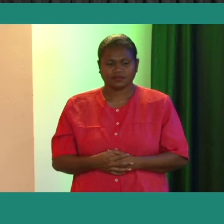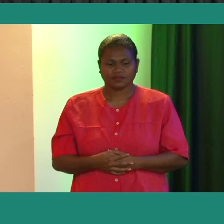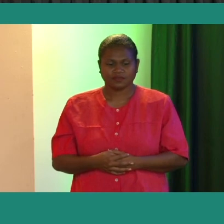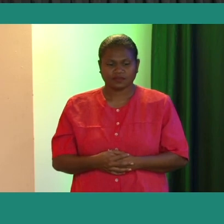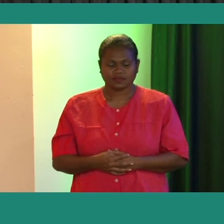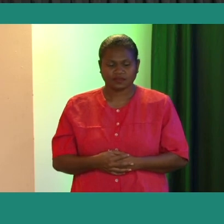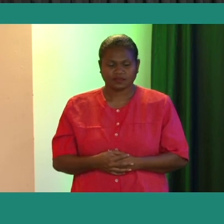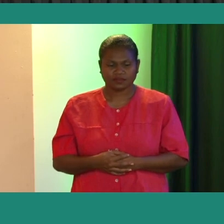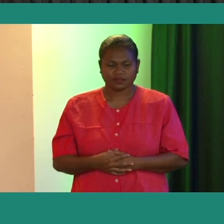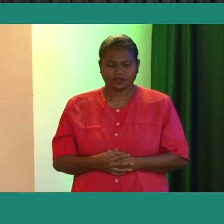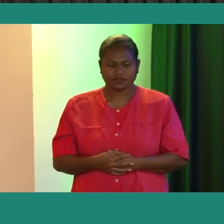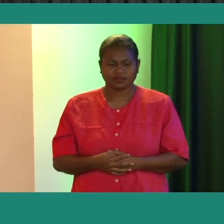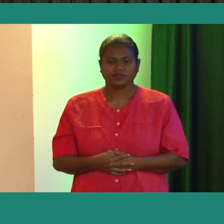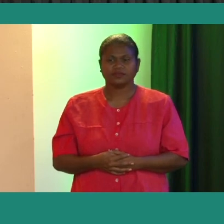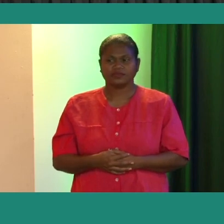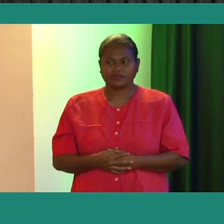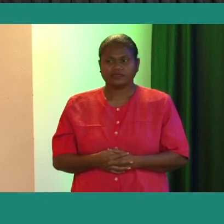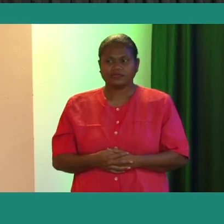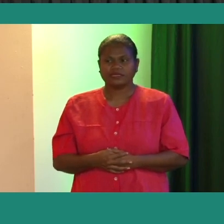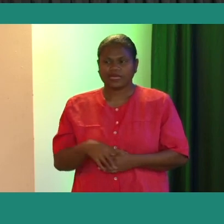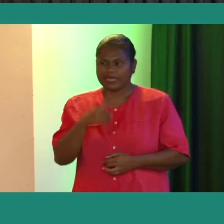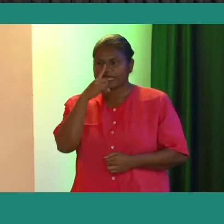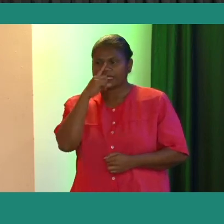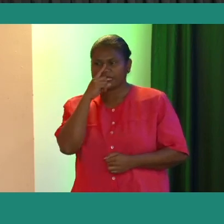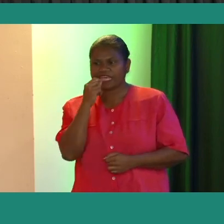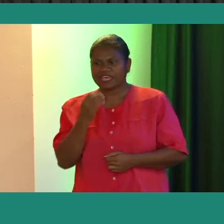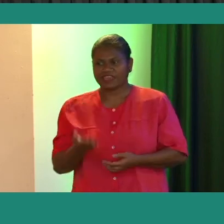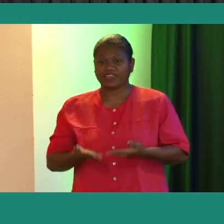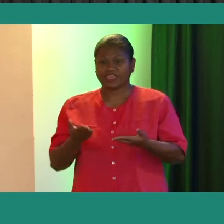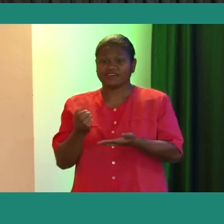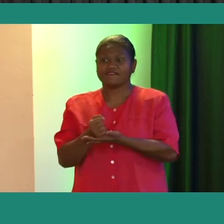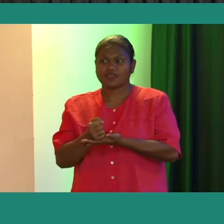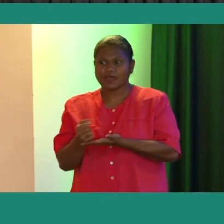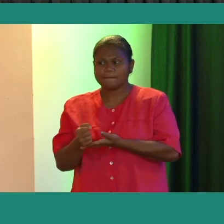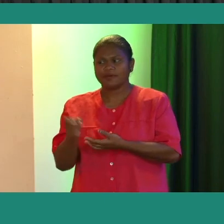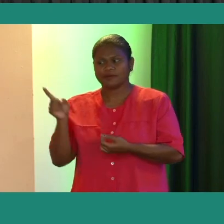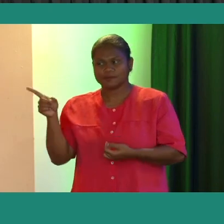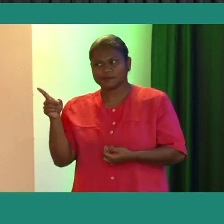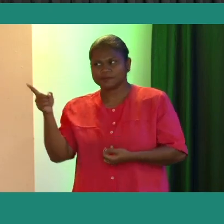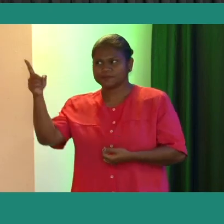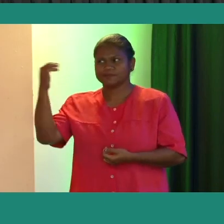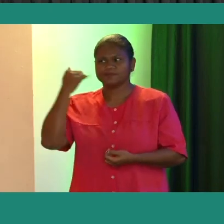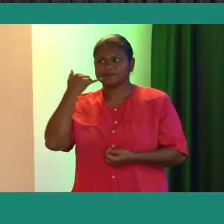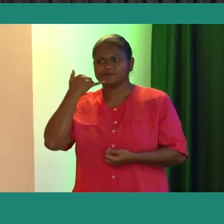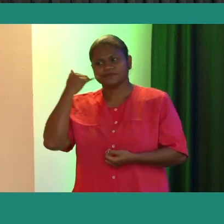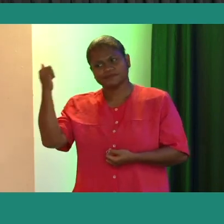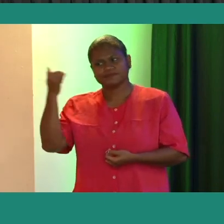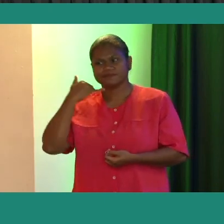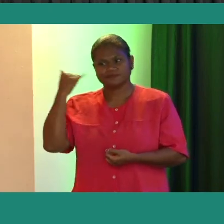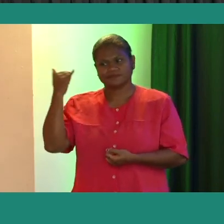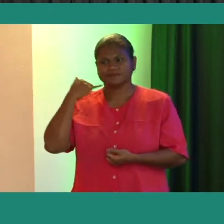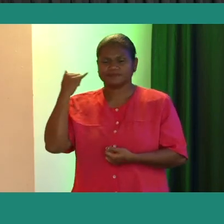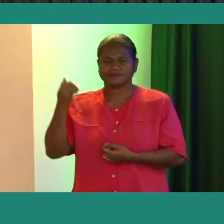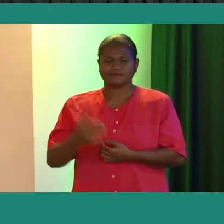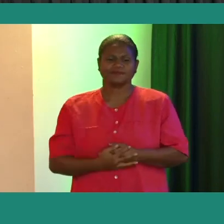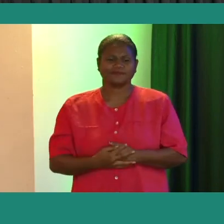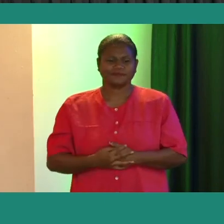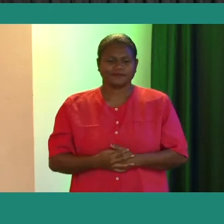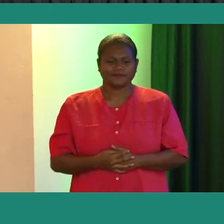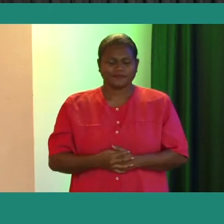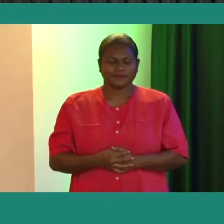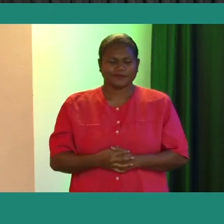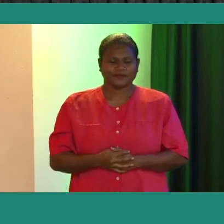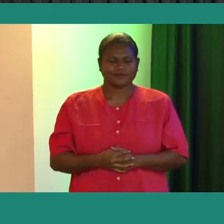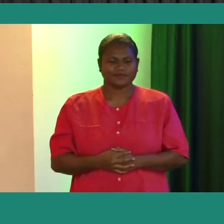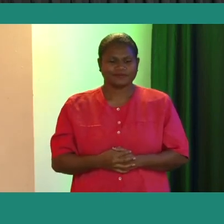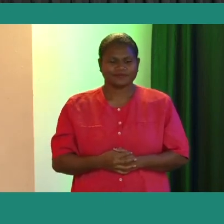I can give the contact on the panel here. Okay, Mr. Ginis will share the contact with yes,